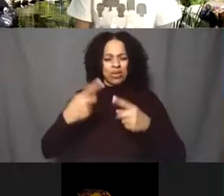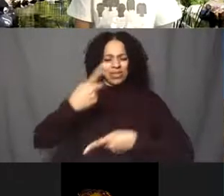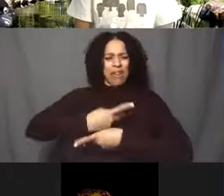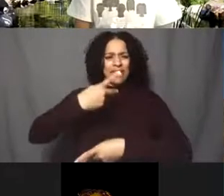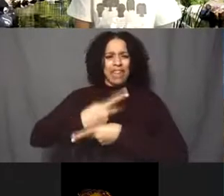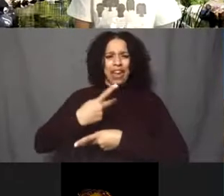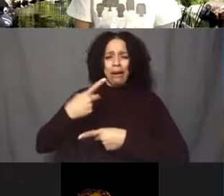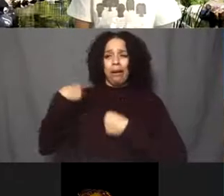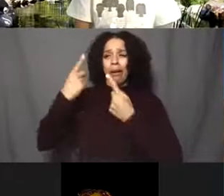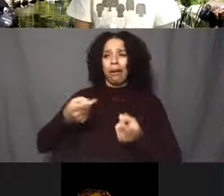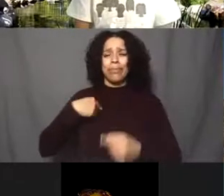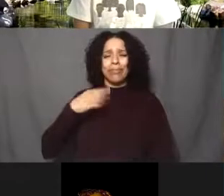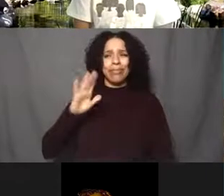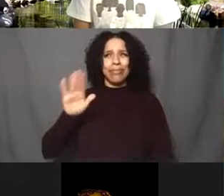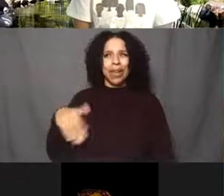Like,